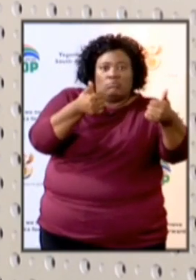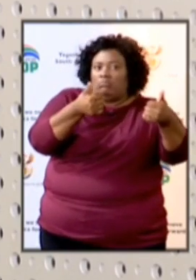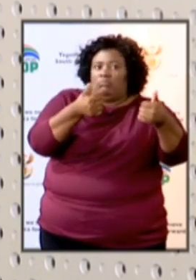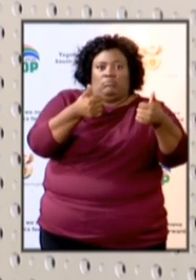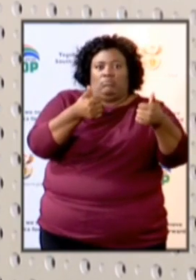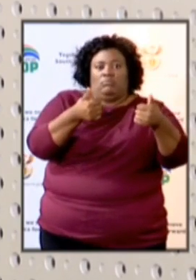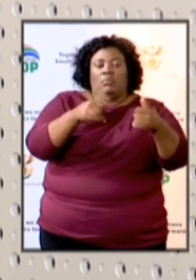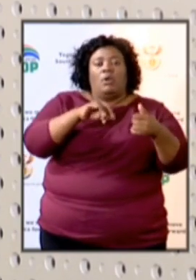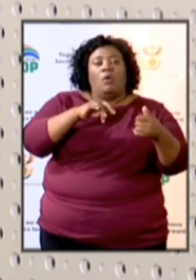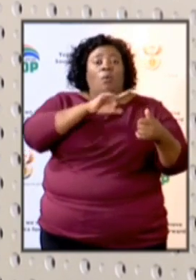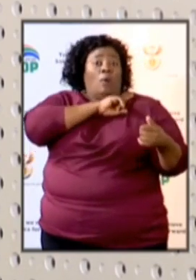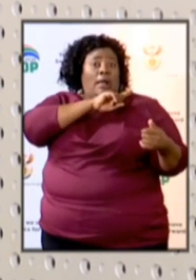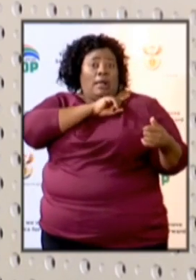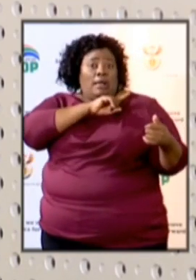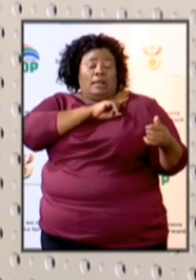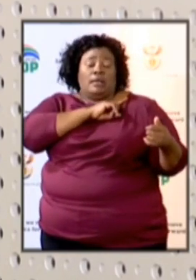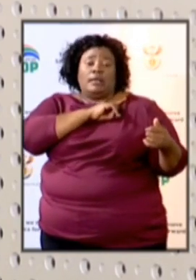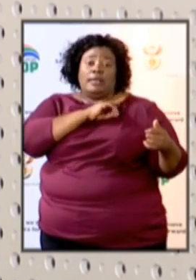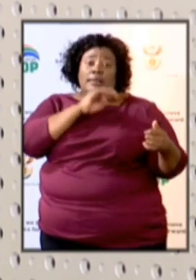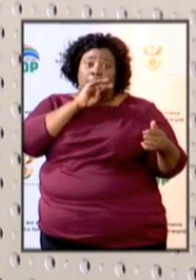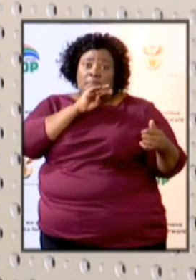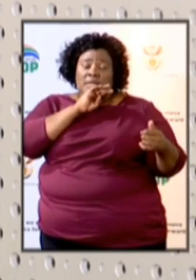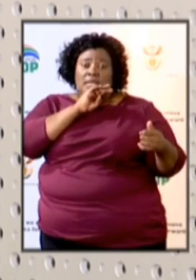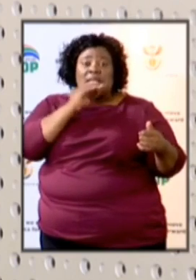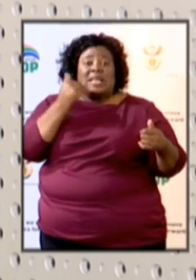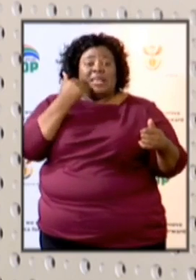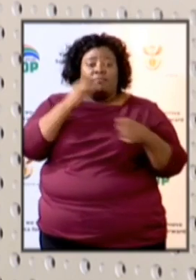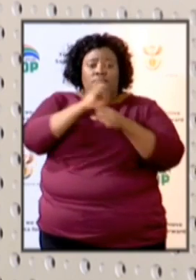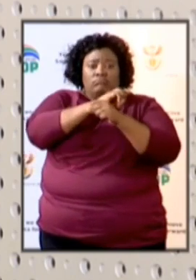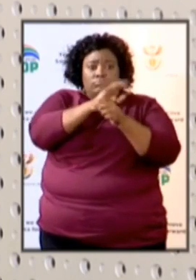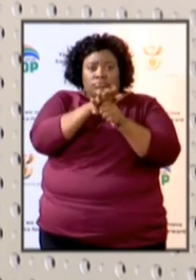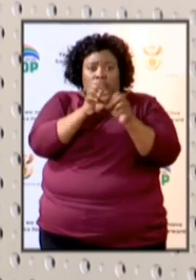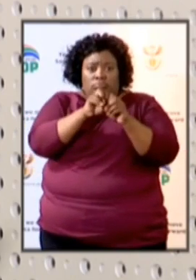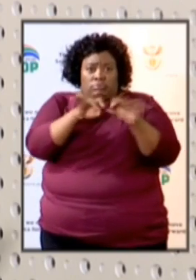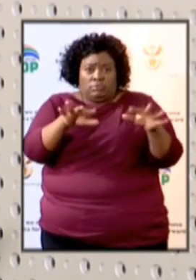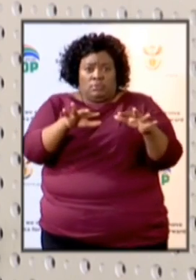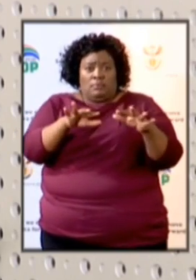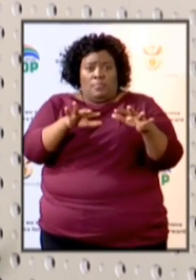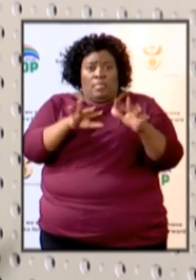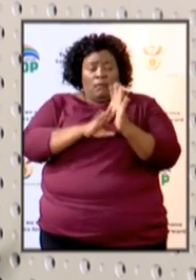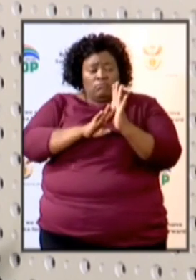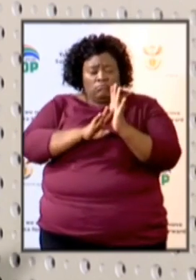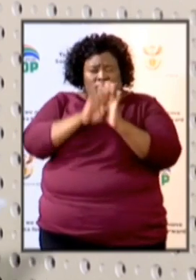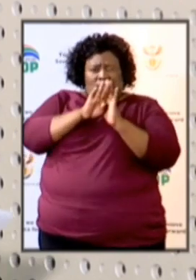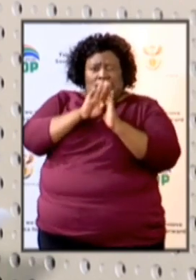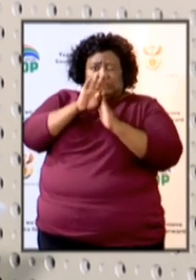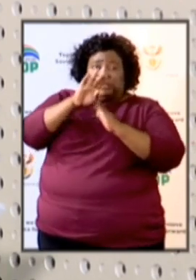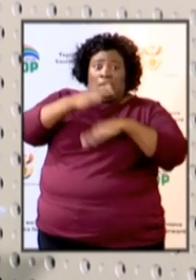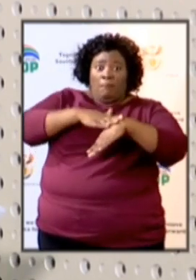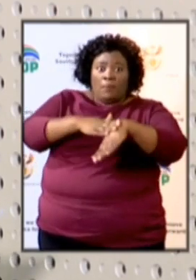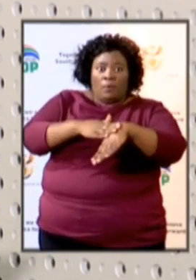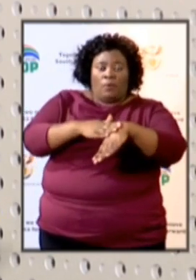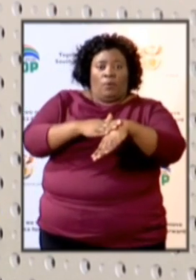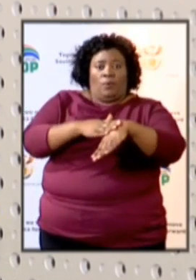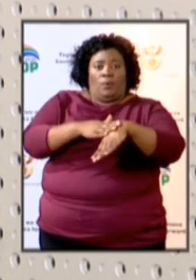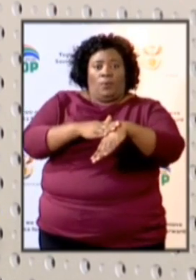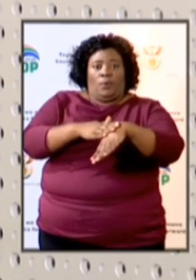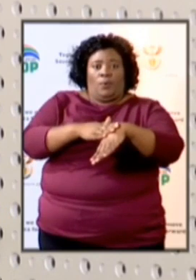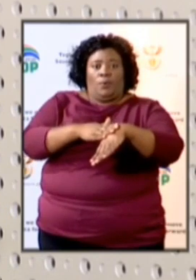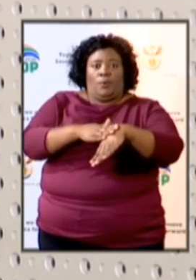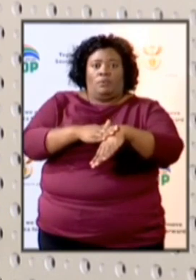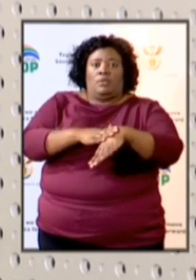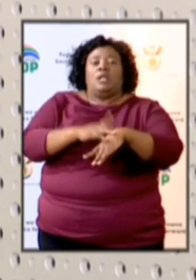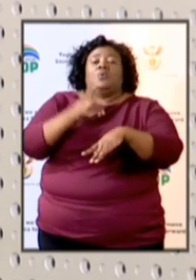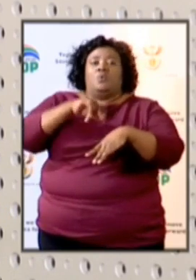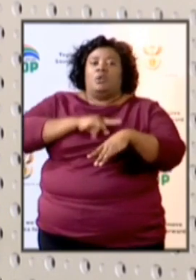it means that if the increase were, if the infection were to slightly increase, then you will get